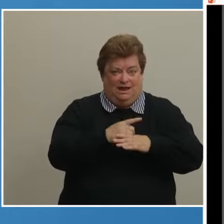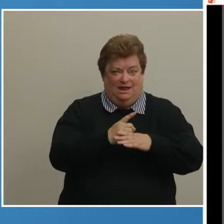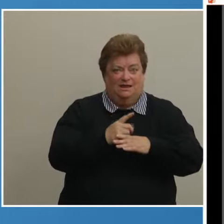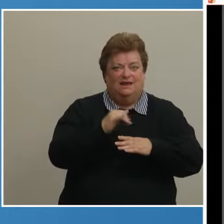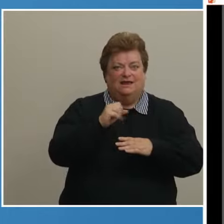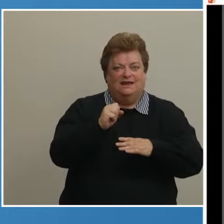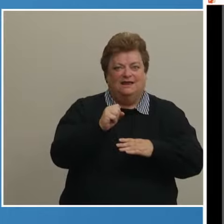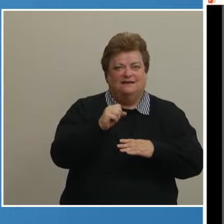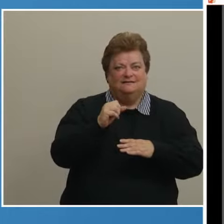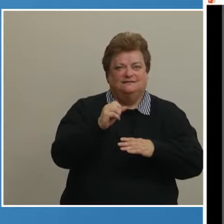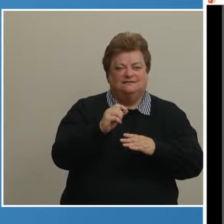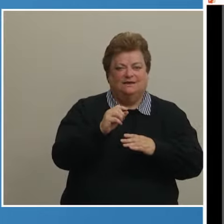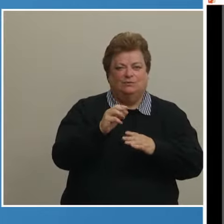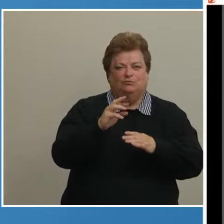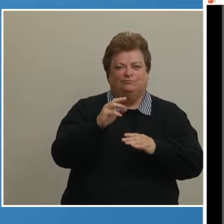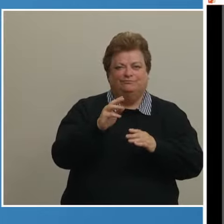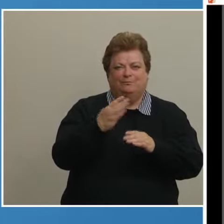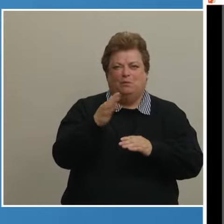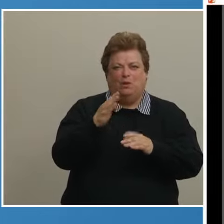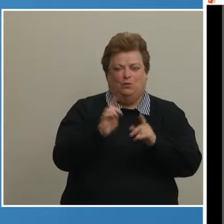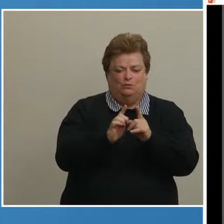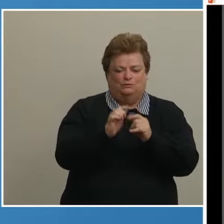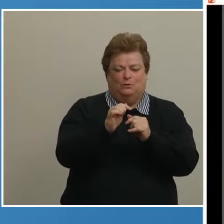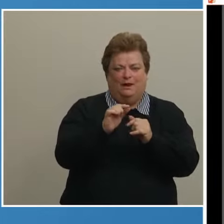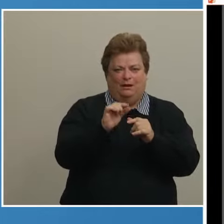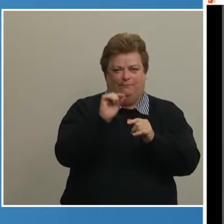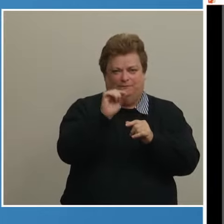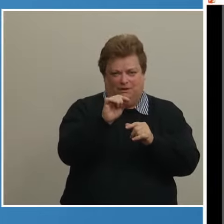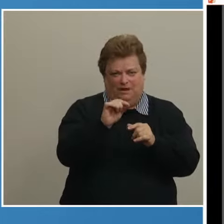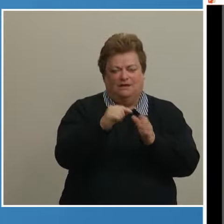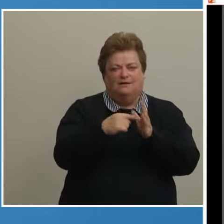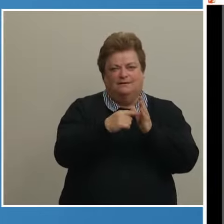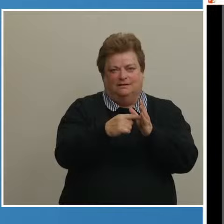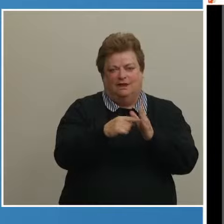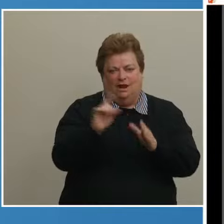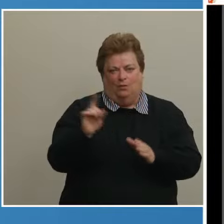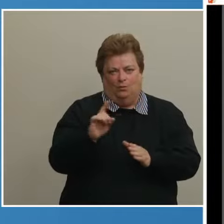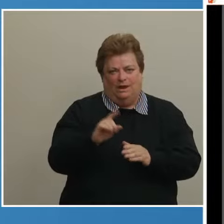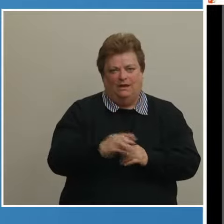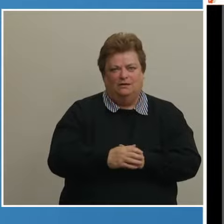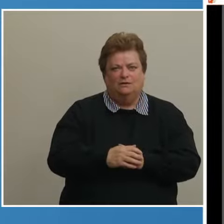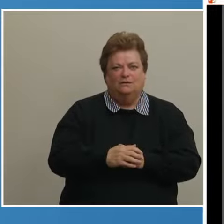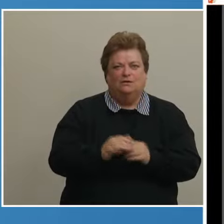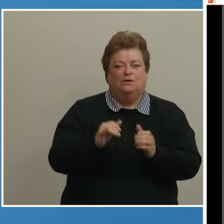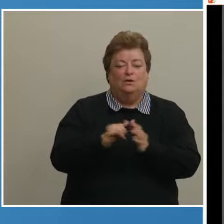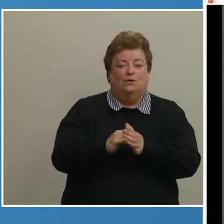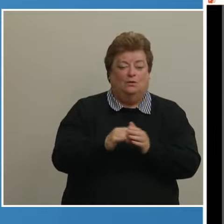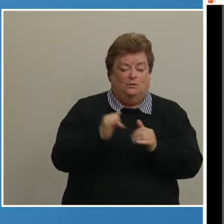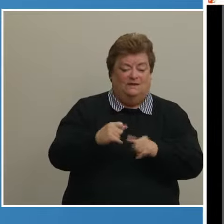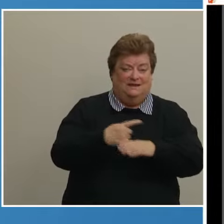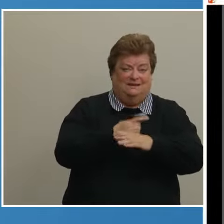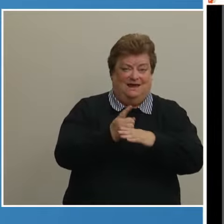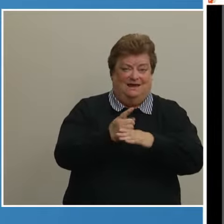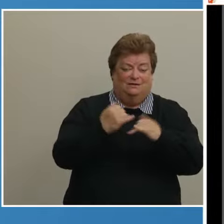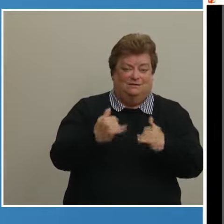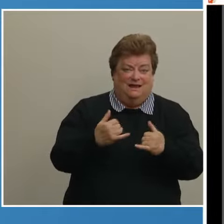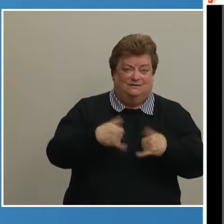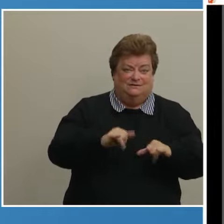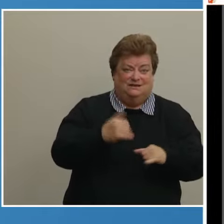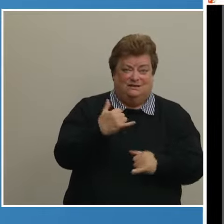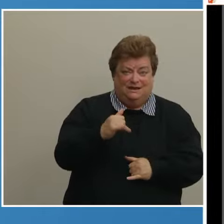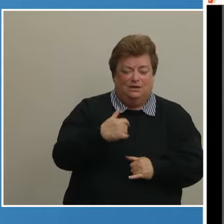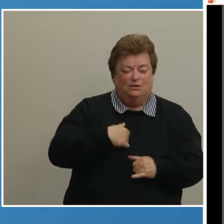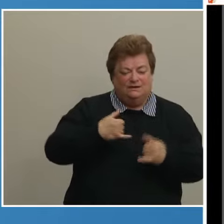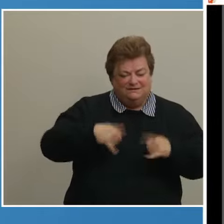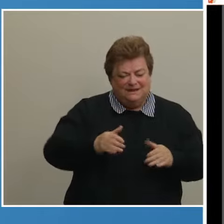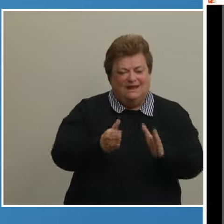of the chart, represented by the blue square outlined in red. With the dial in yellow, we are still asking everyone